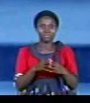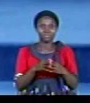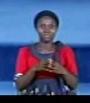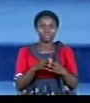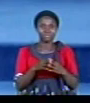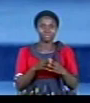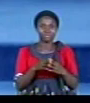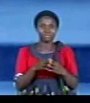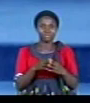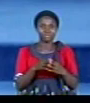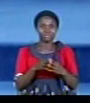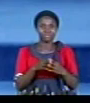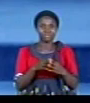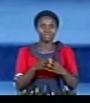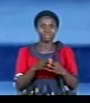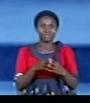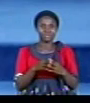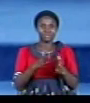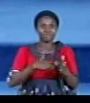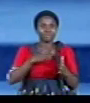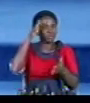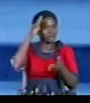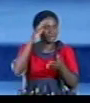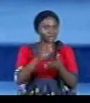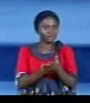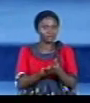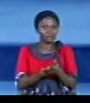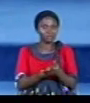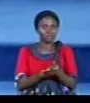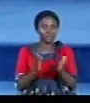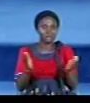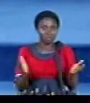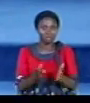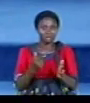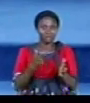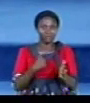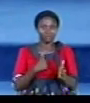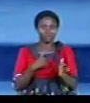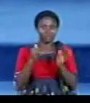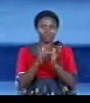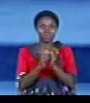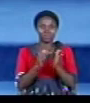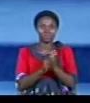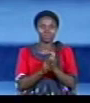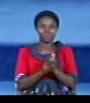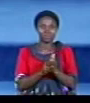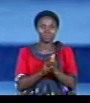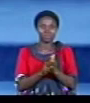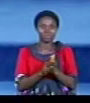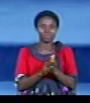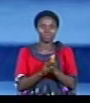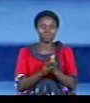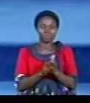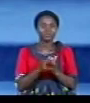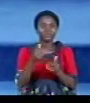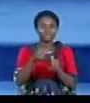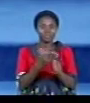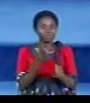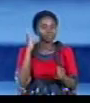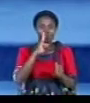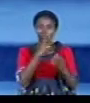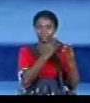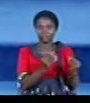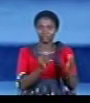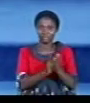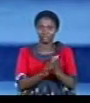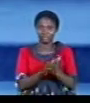said, Papa, in his own case, not only I, in the dream that Papa will look at him, everything will be settled. That tonight, if this baby